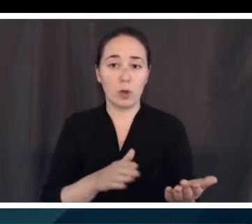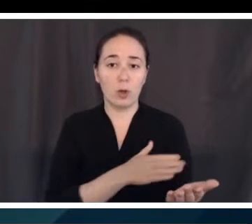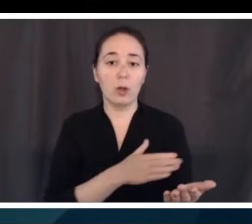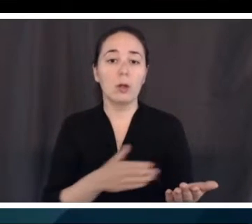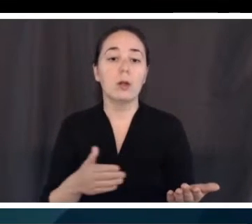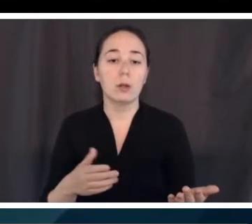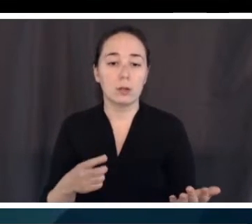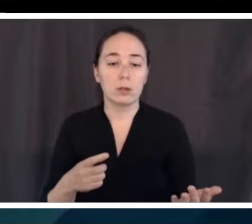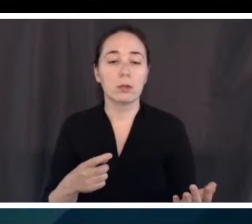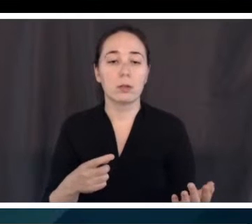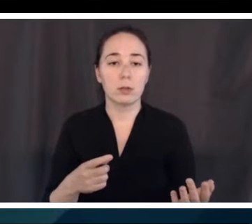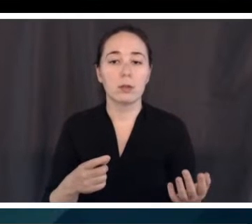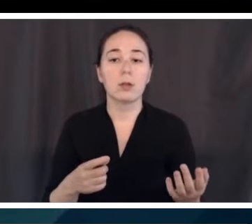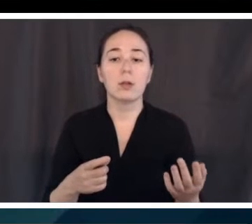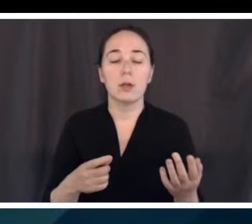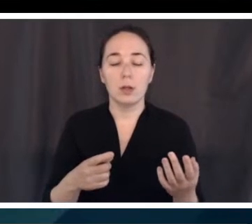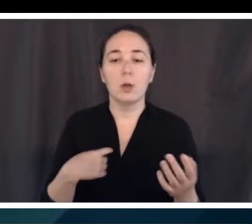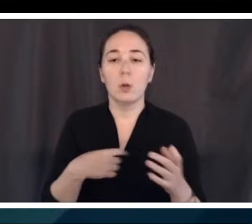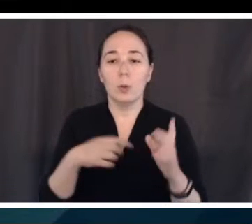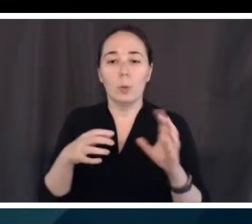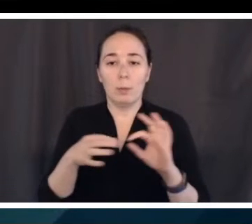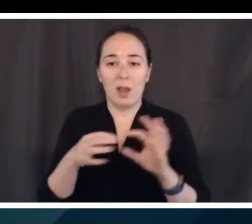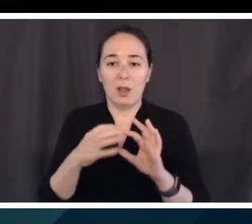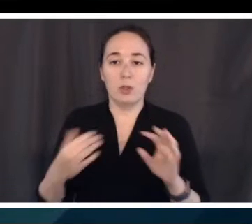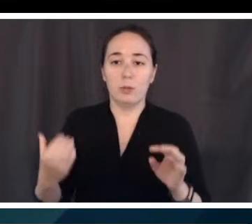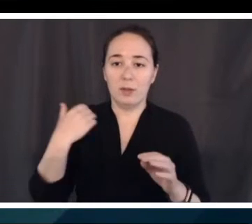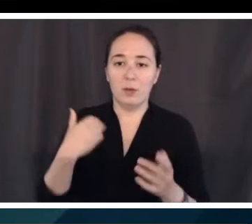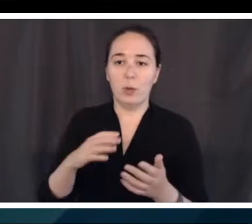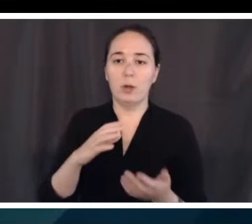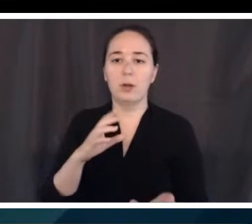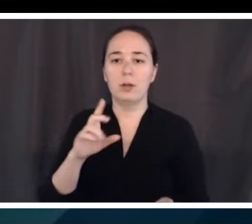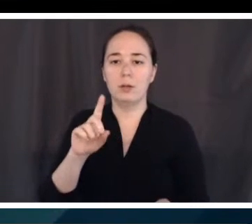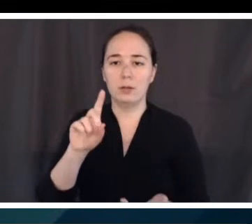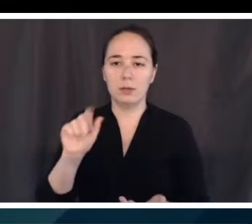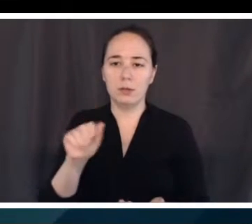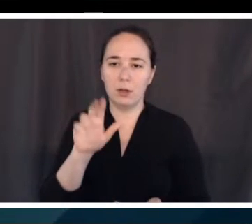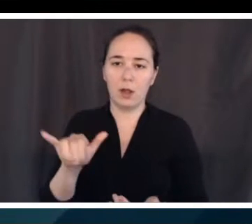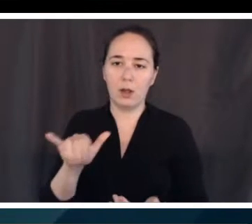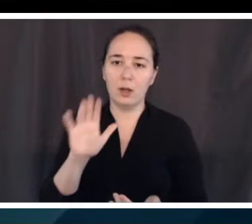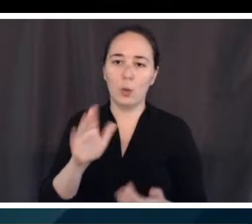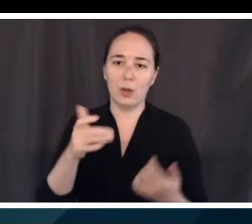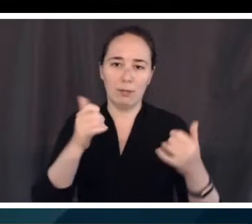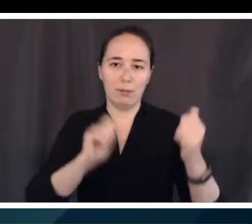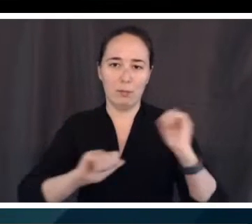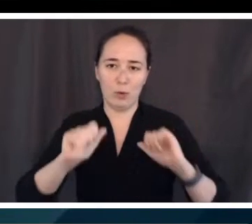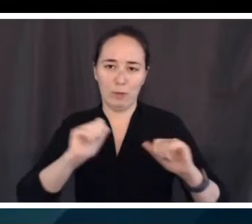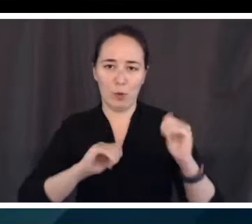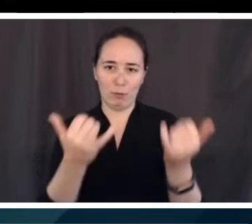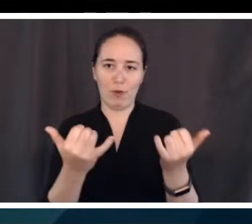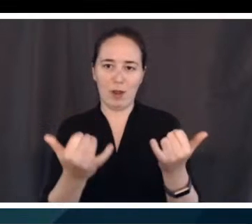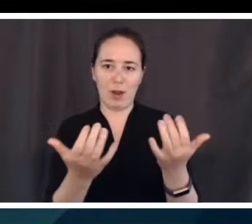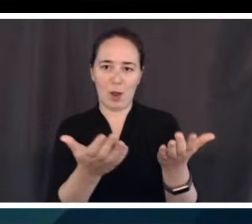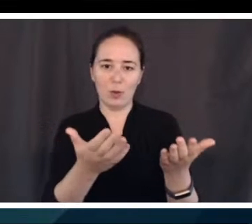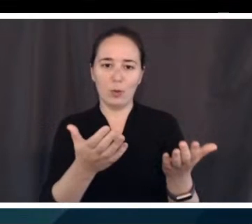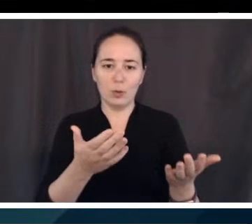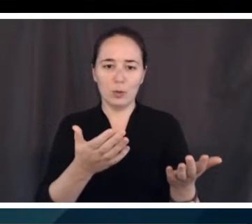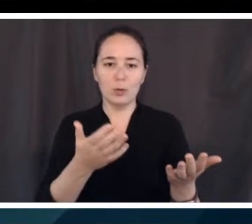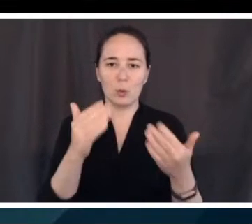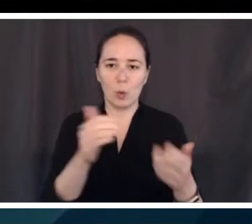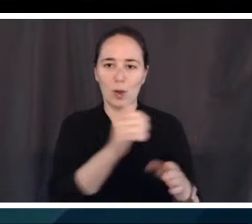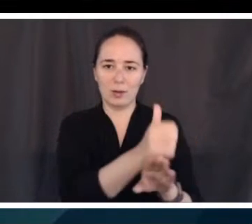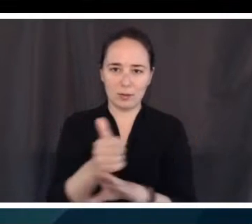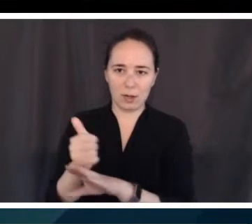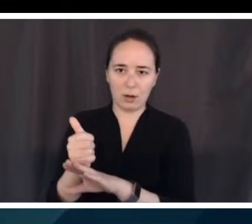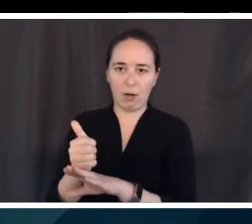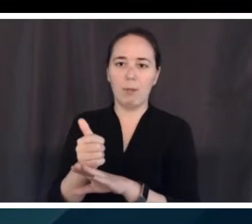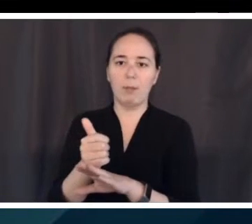earlier, Danny is going to be playing live for us right now. So Danny, why don't you take a moment to get set up for